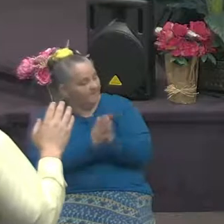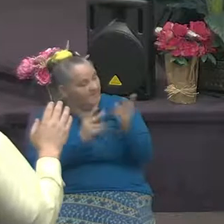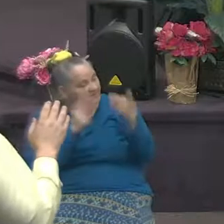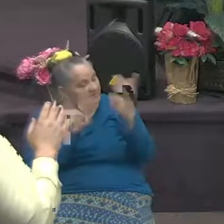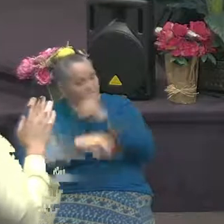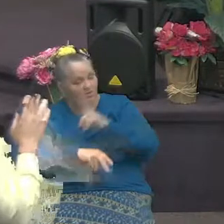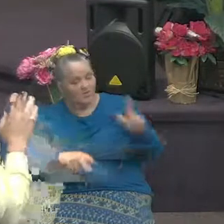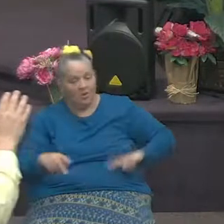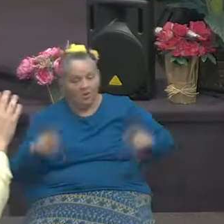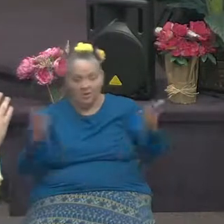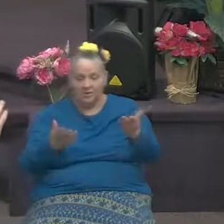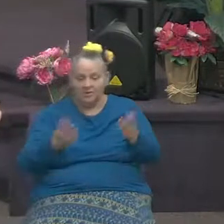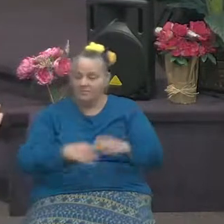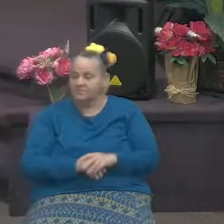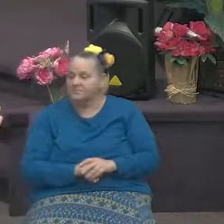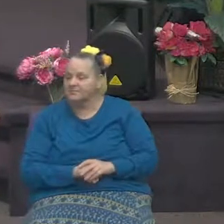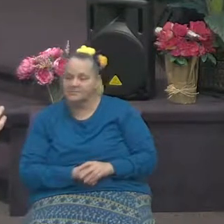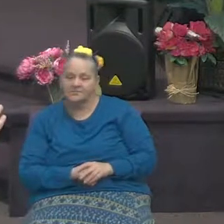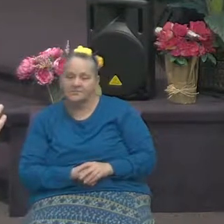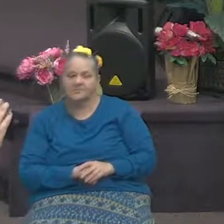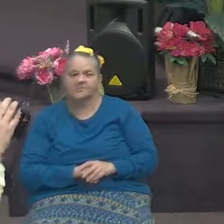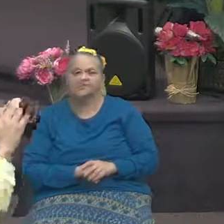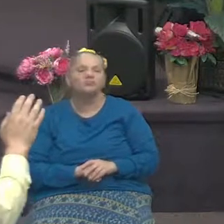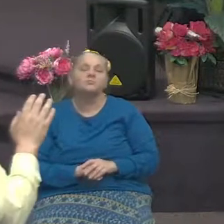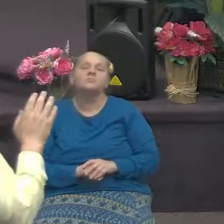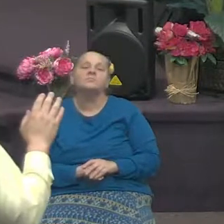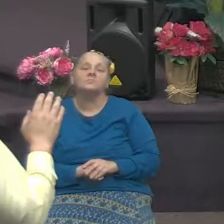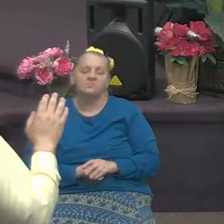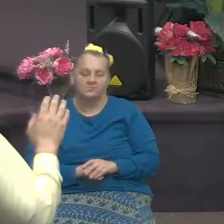of the Lord in the house today.